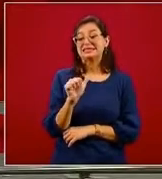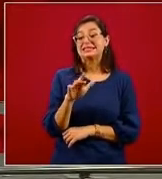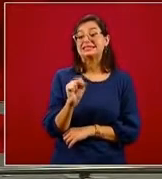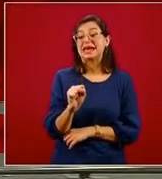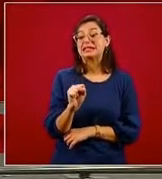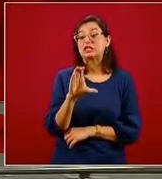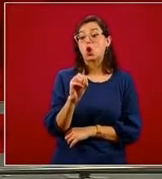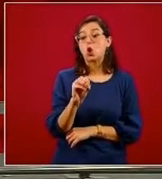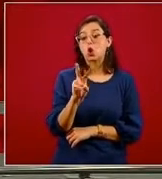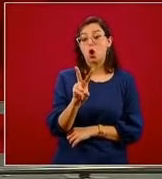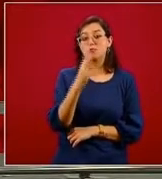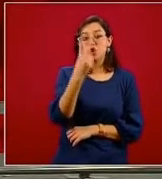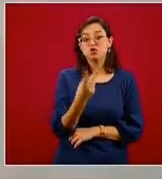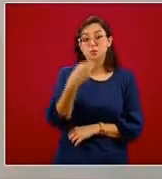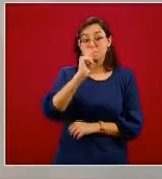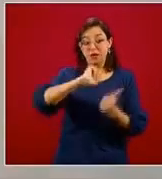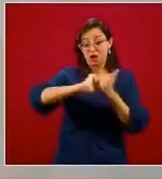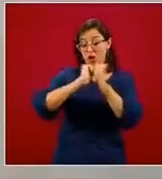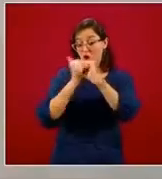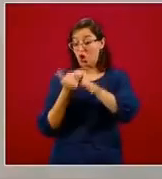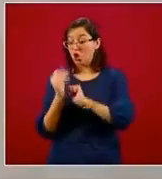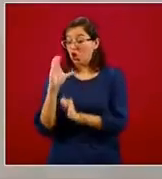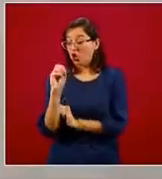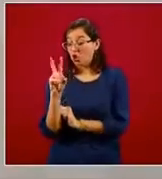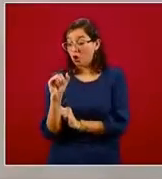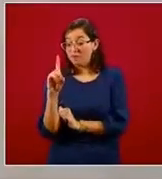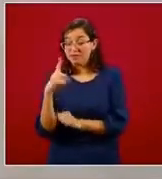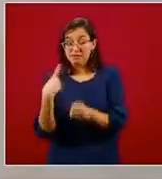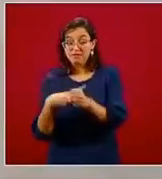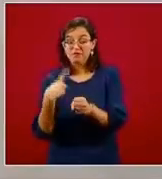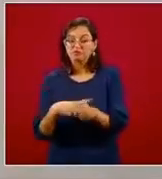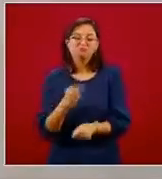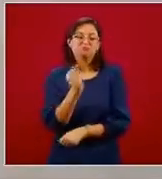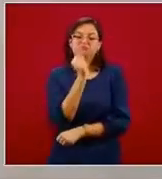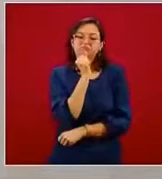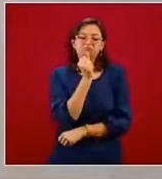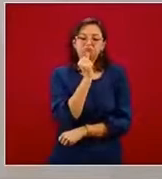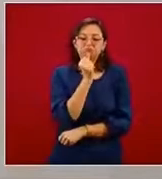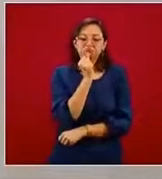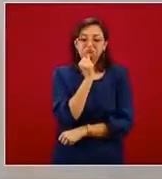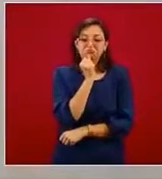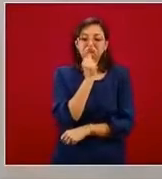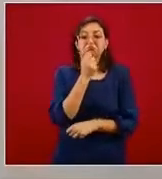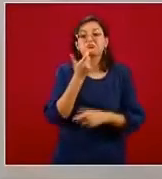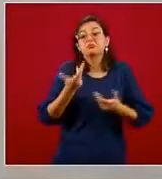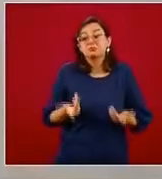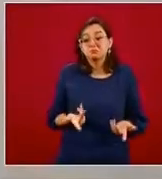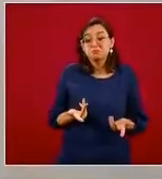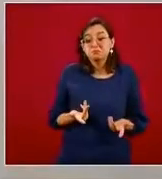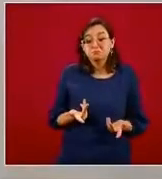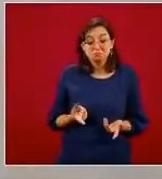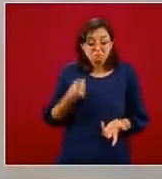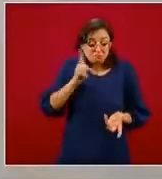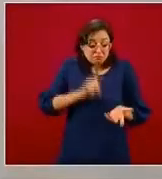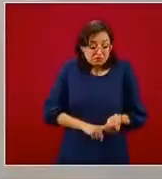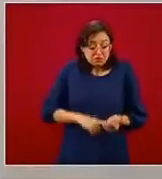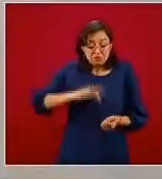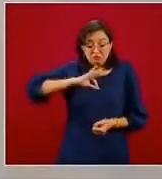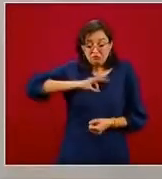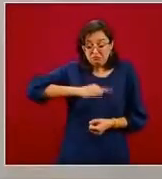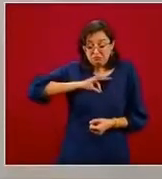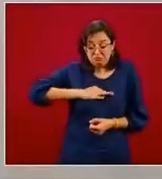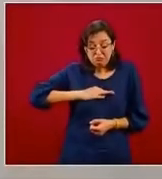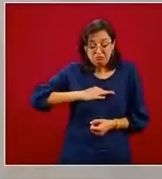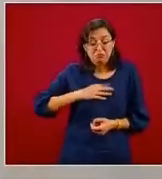have the virus within their airway, but they haven't developed the disease. They have the disease, but they haven't developed